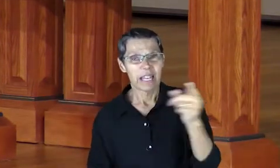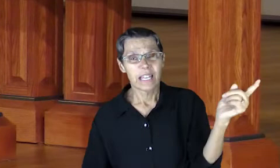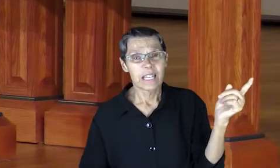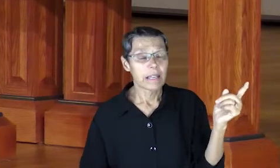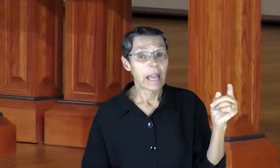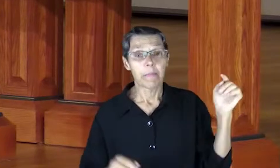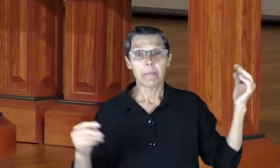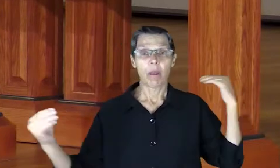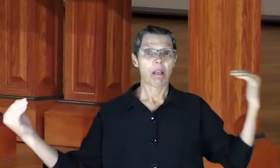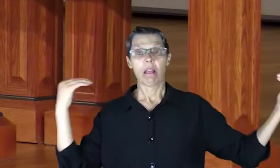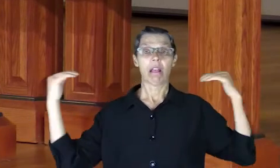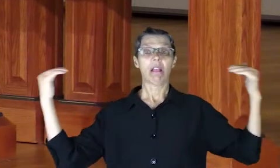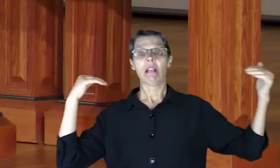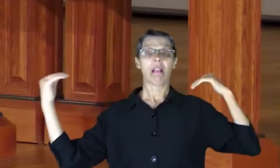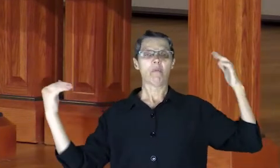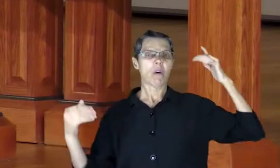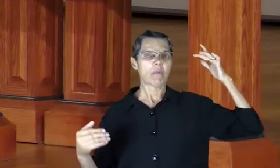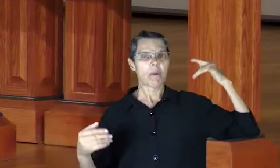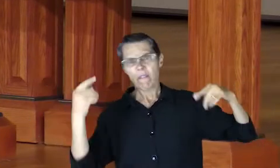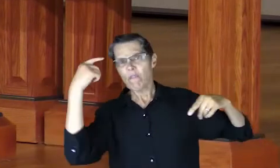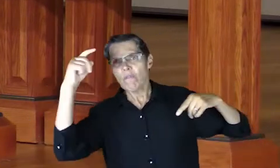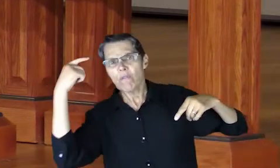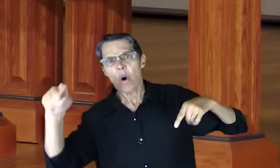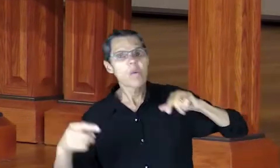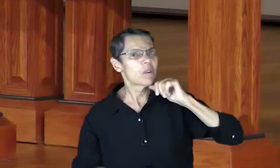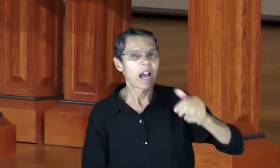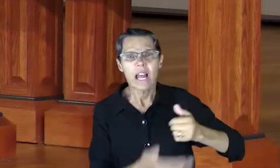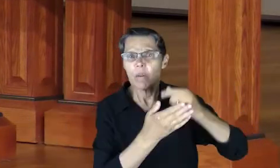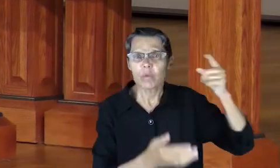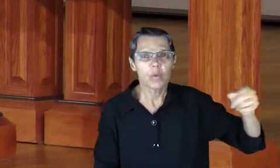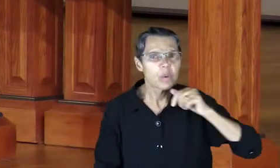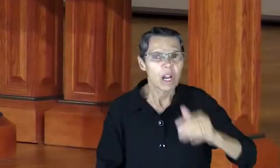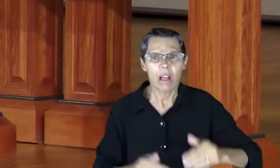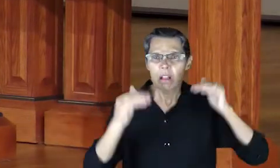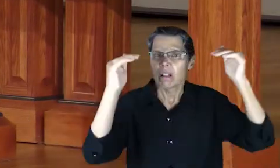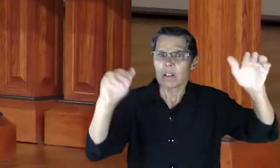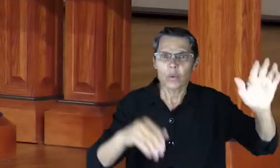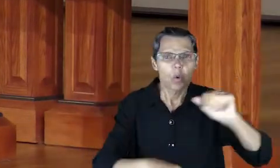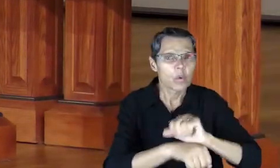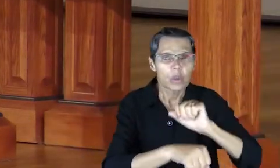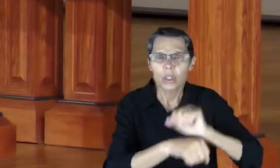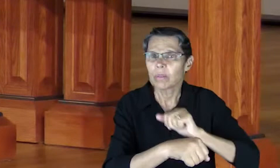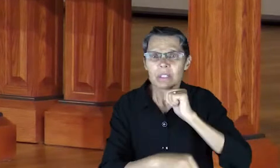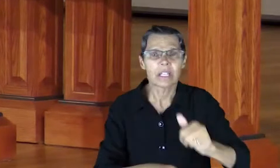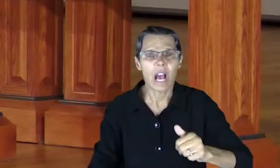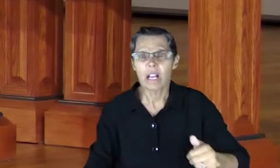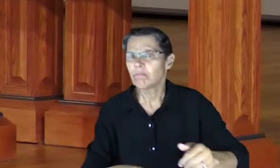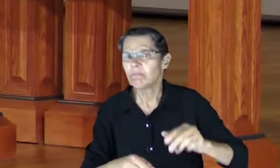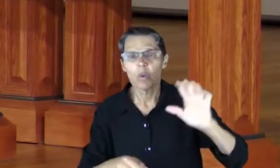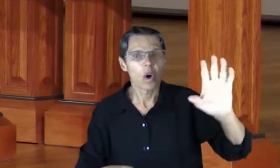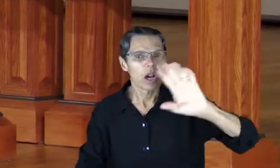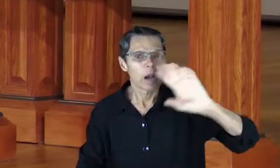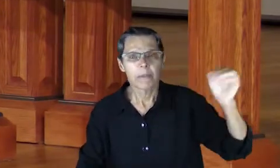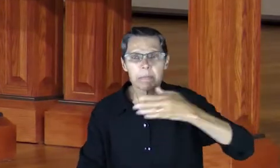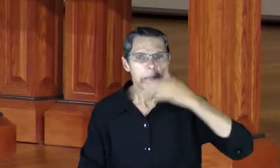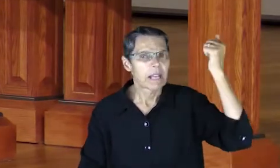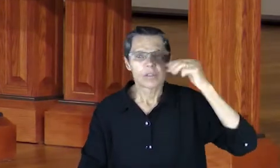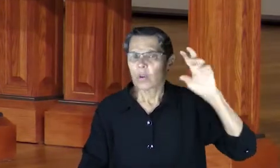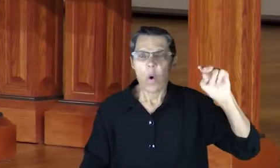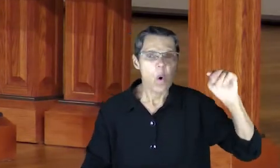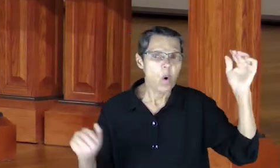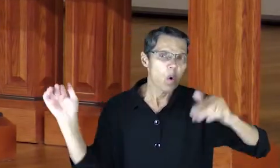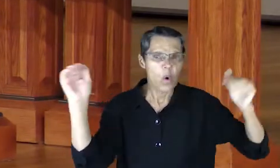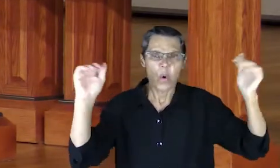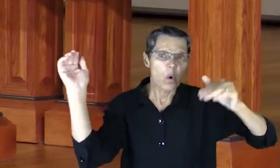and good thing, and there's pressure from everyone else. Why are you doing this? This isn't going to get you ahead. It's not going to get your company ahead. Holding